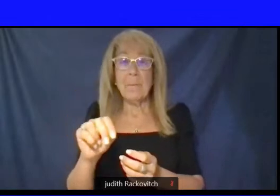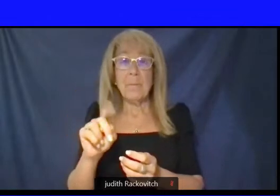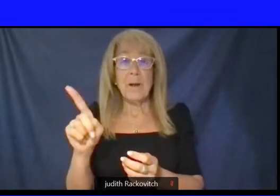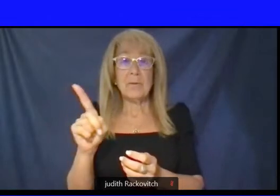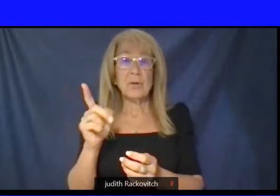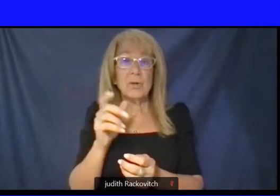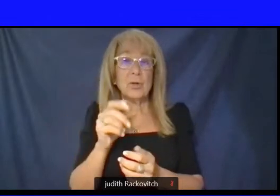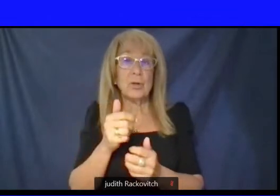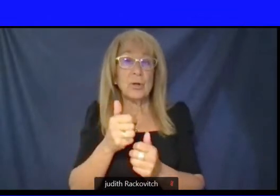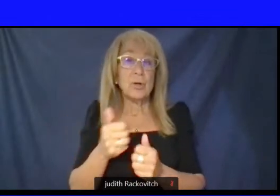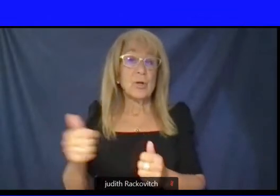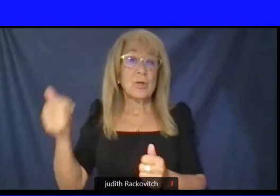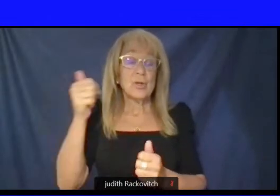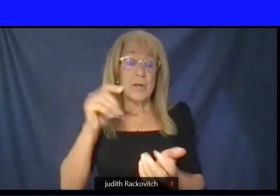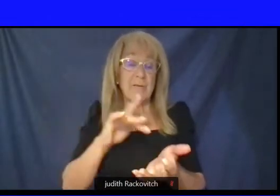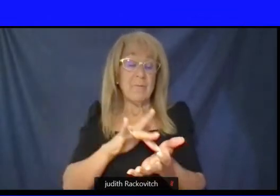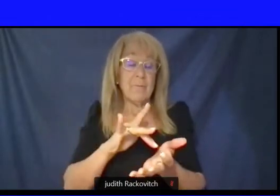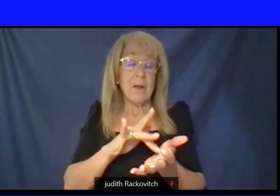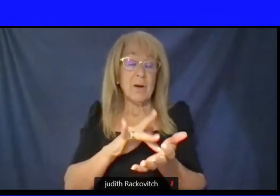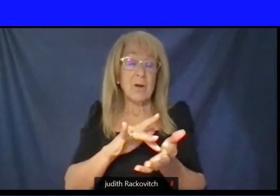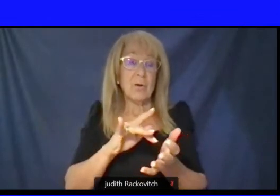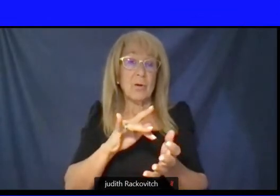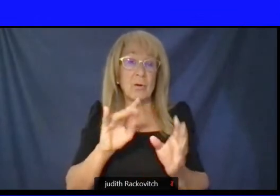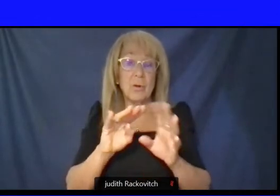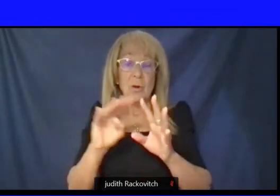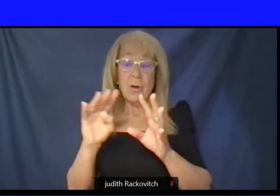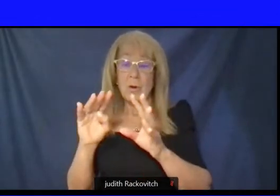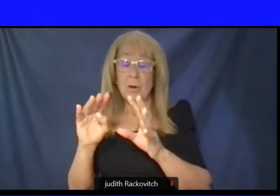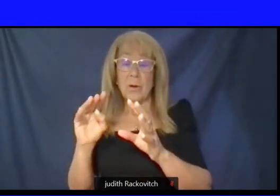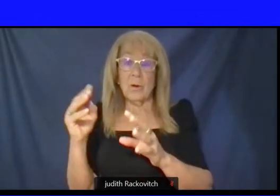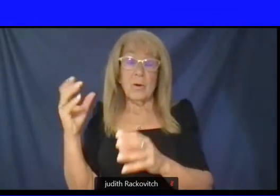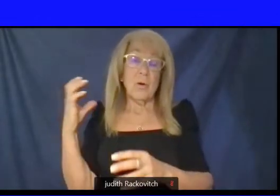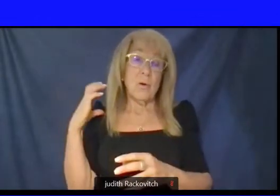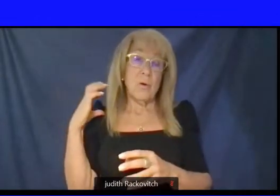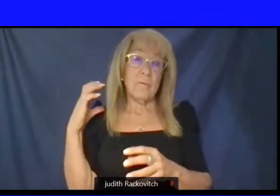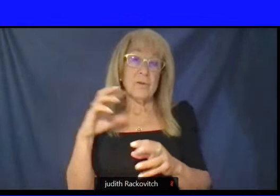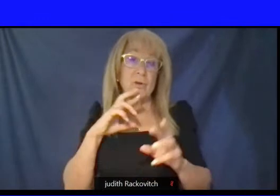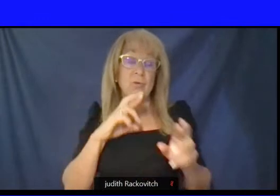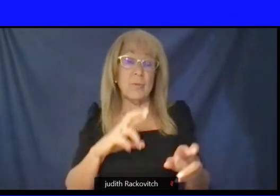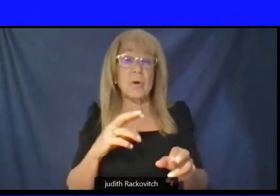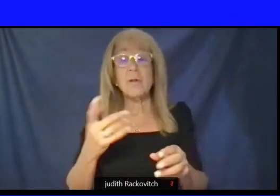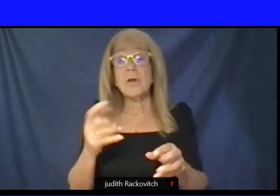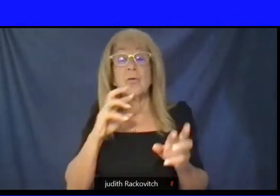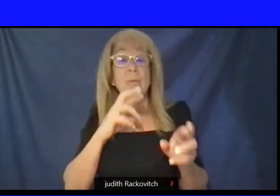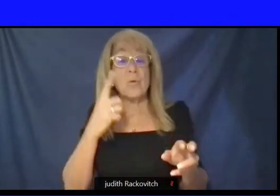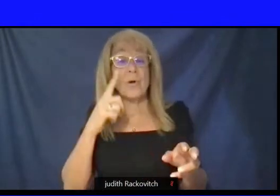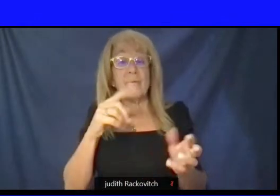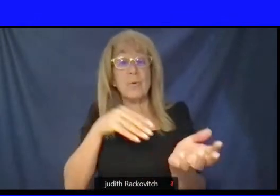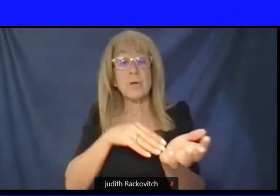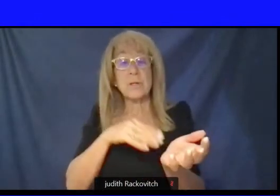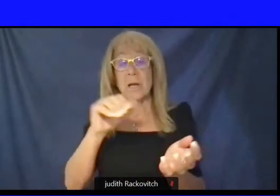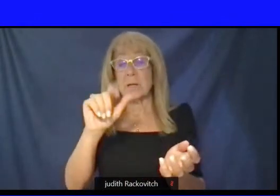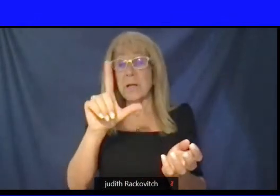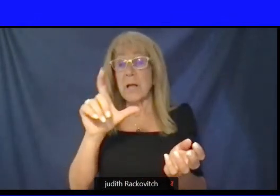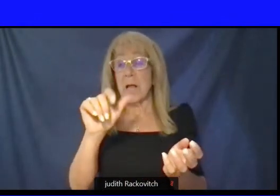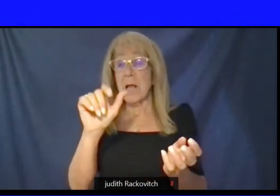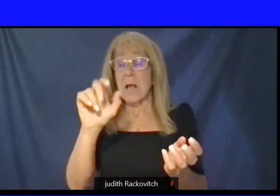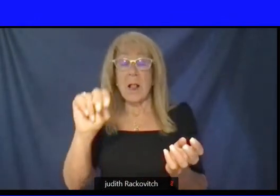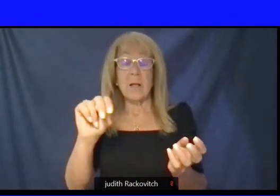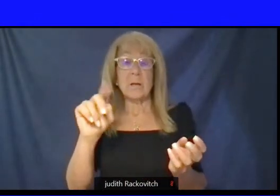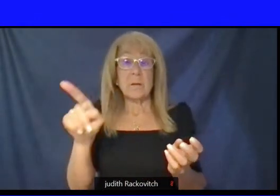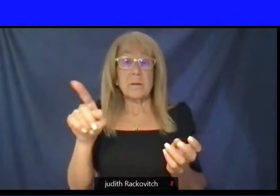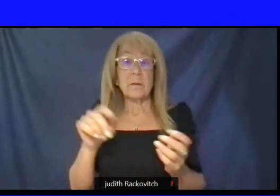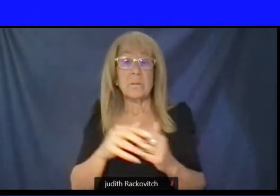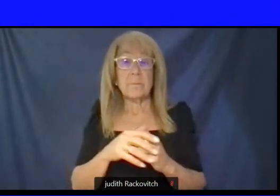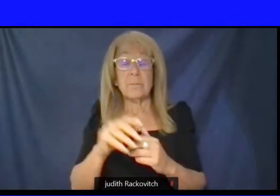We have been developing the appropriate protocols for use, and in the process of being added to our formulary